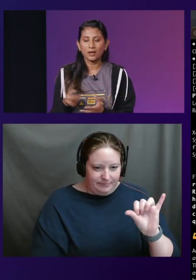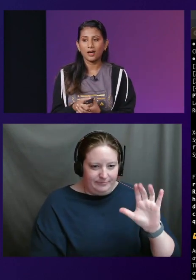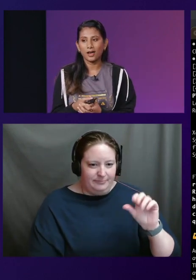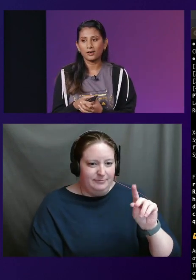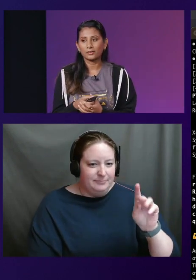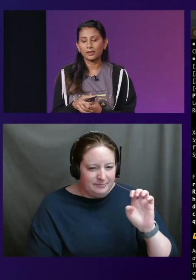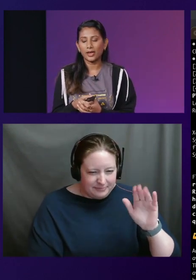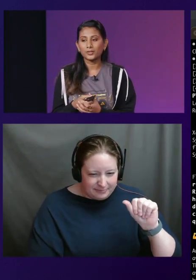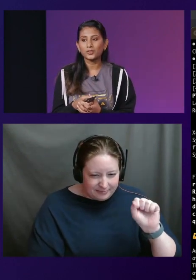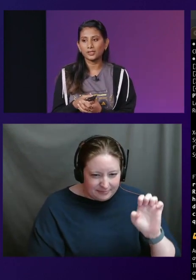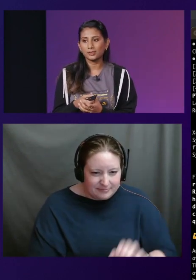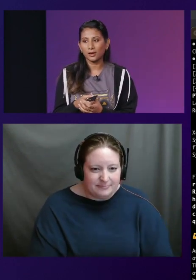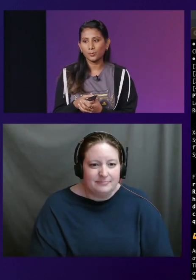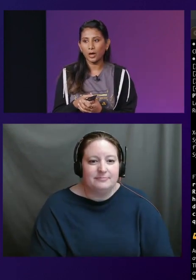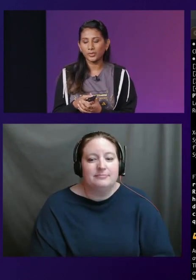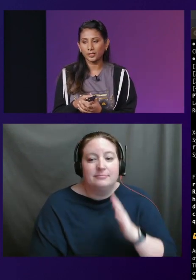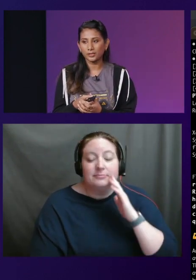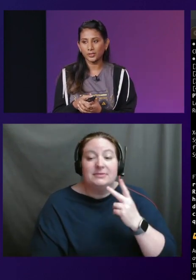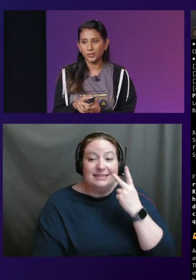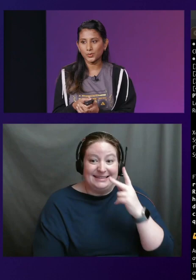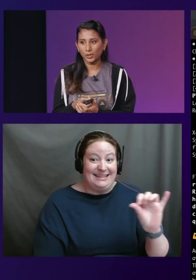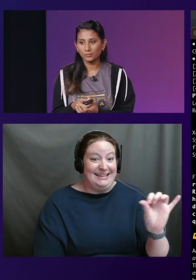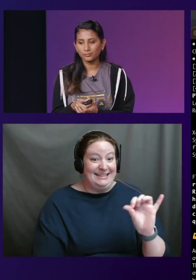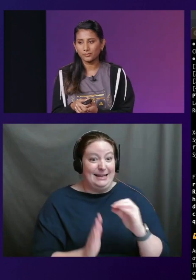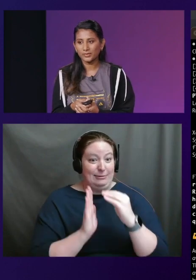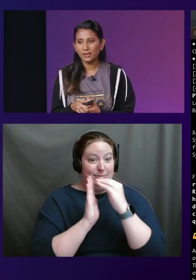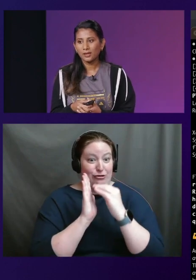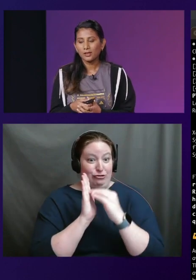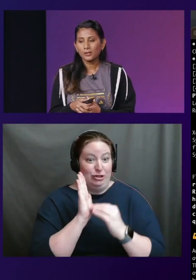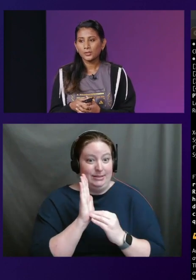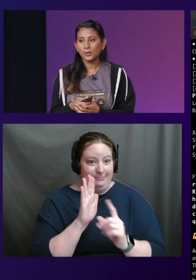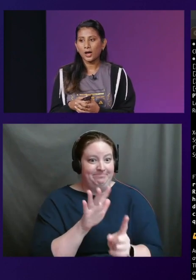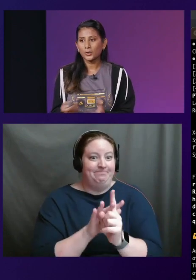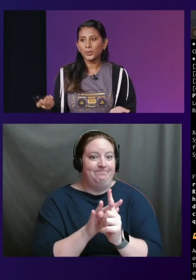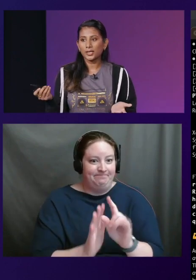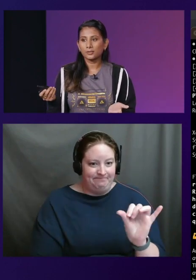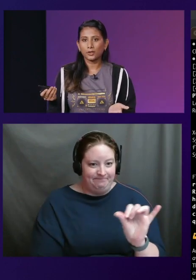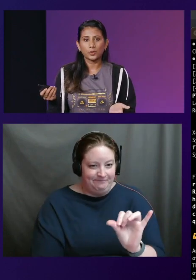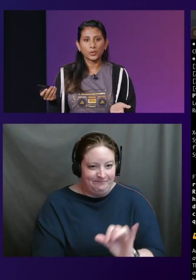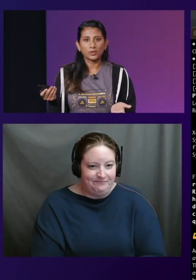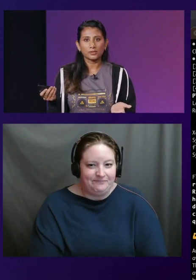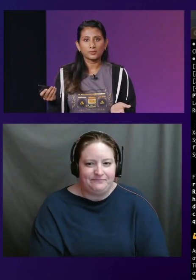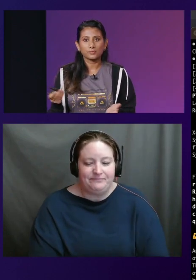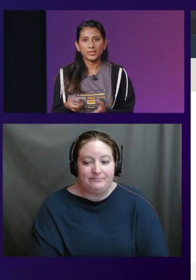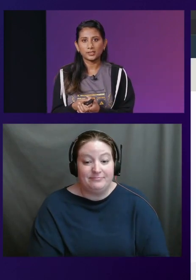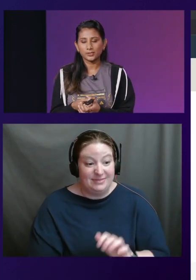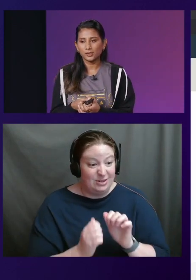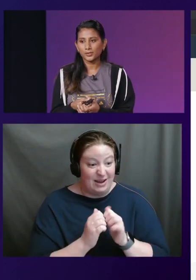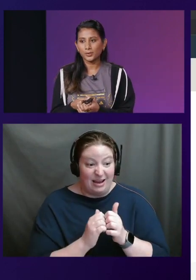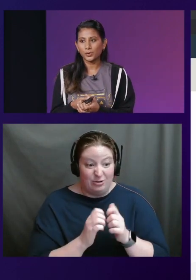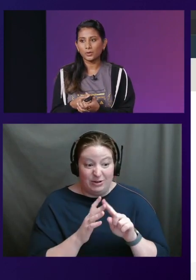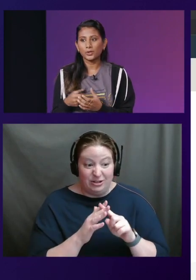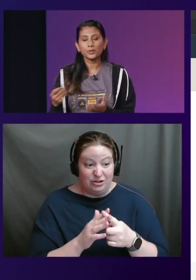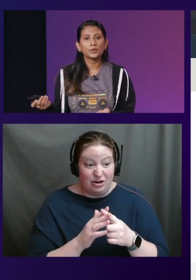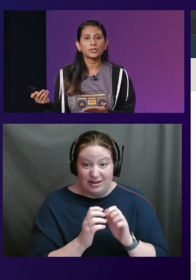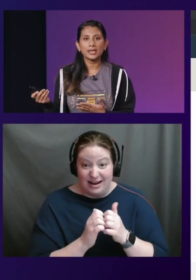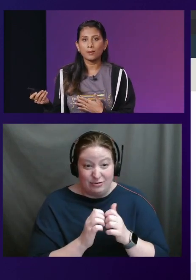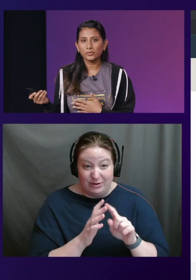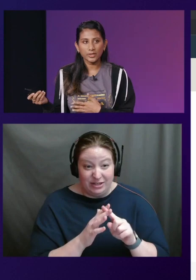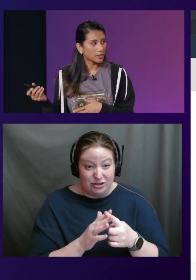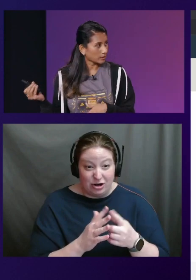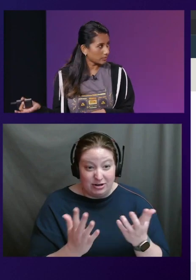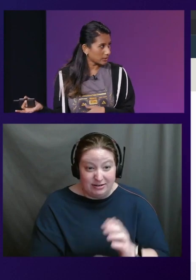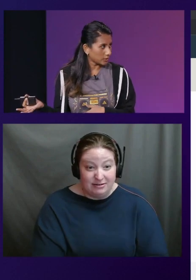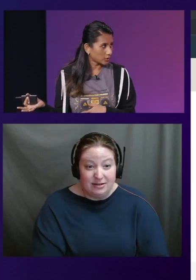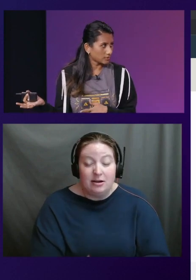same entries populated in here as well. So how do we get started with this? Let's get started. So we are going to go to the